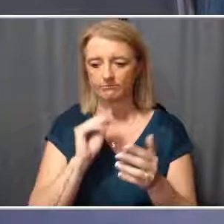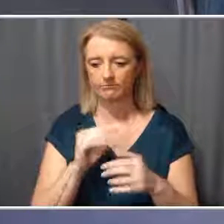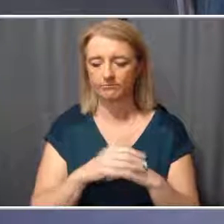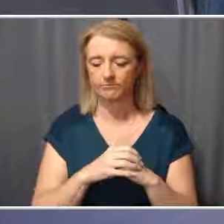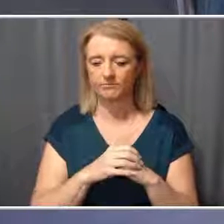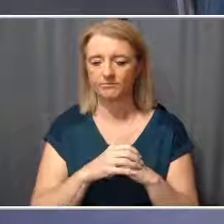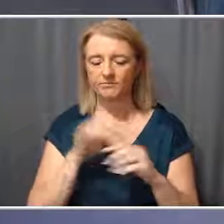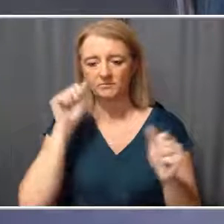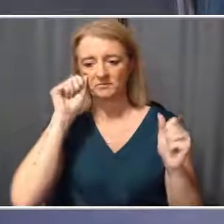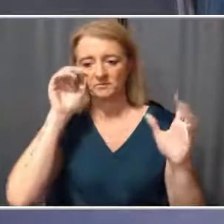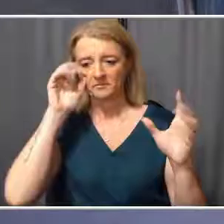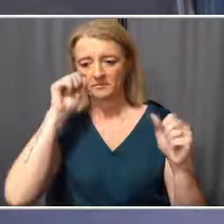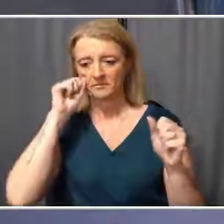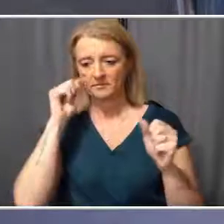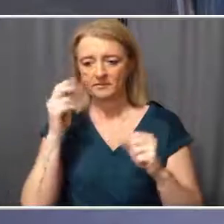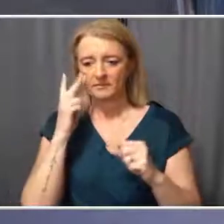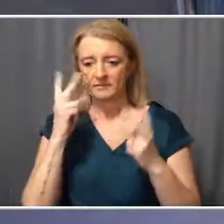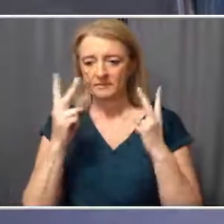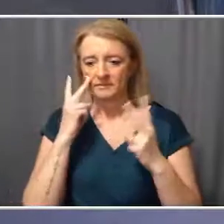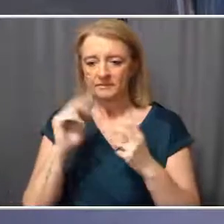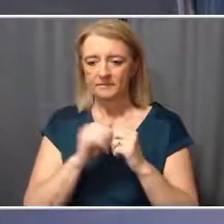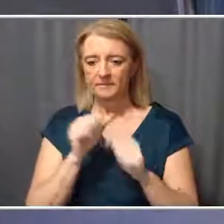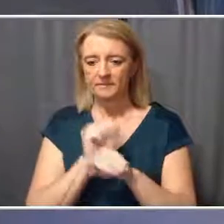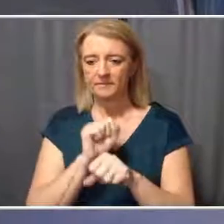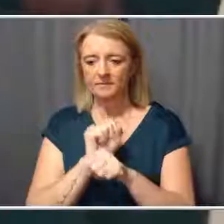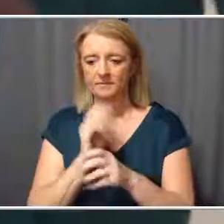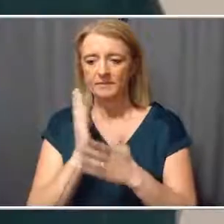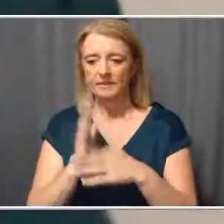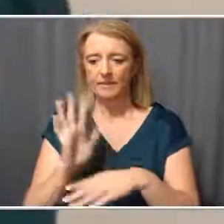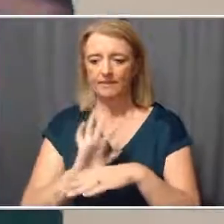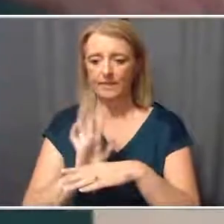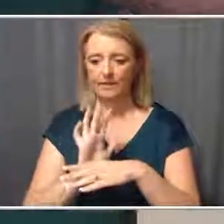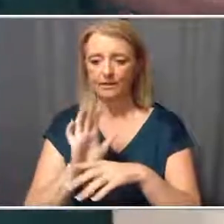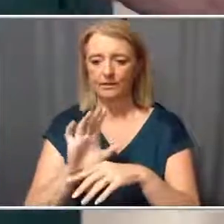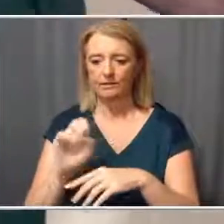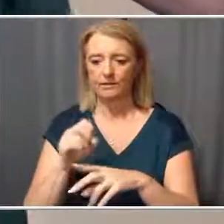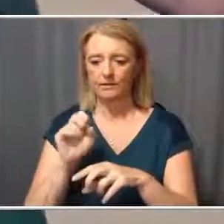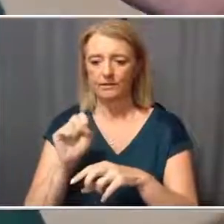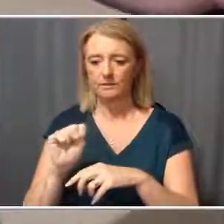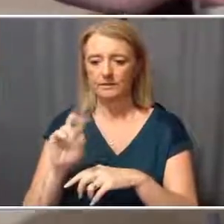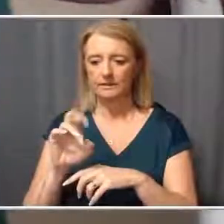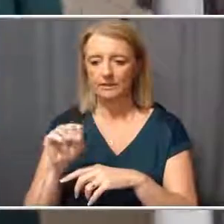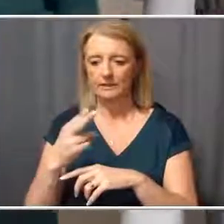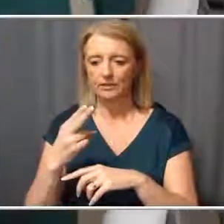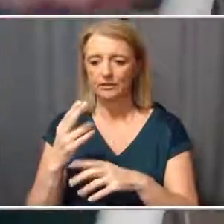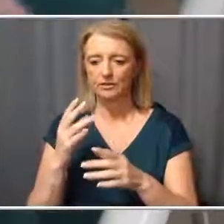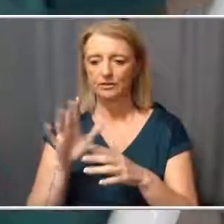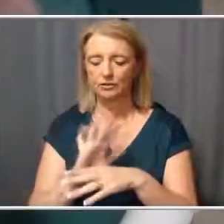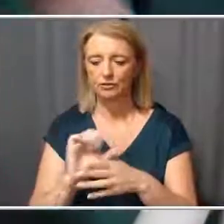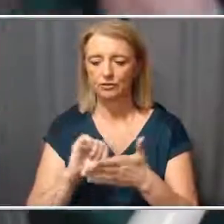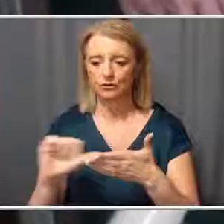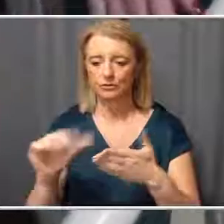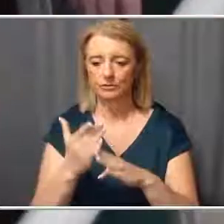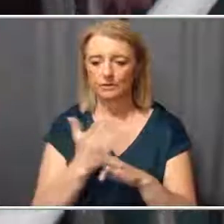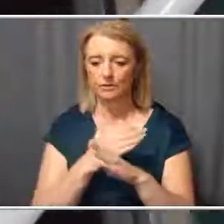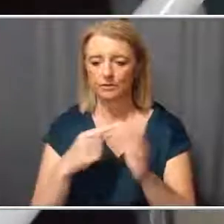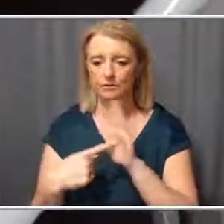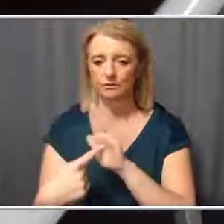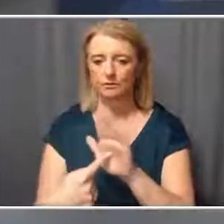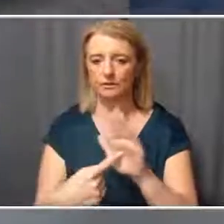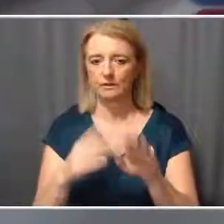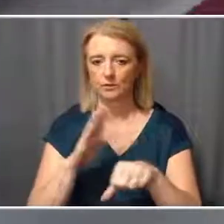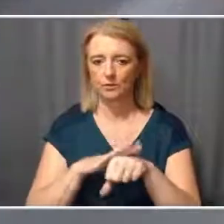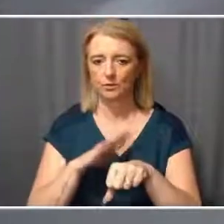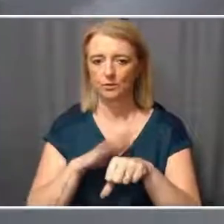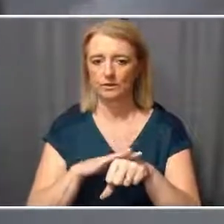are you doing here? So, getting ready for surgery, putting in corneal shields to make sure we don't scratch her eyeball, because that wouldn't be a great way to start out the